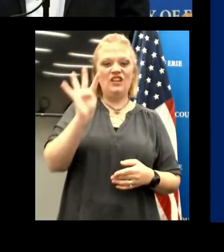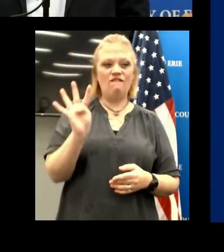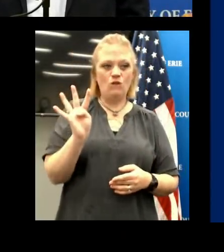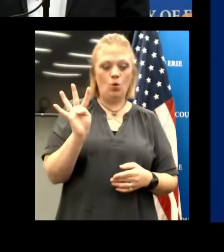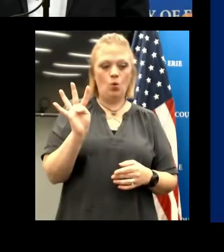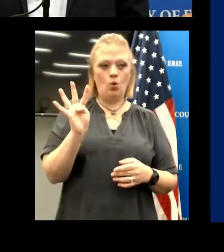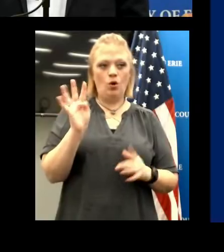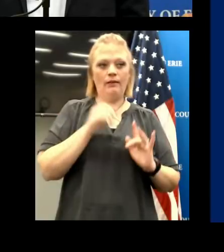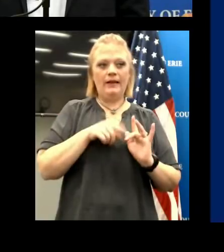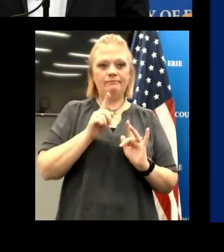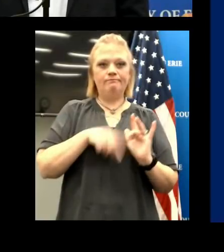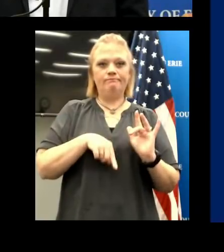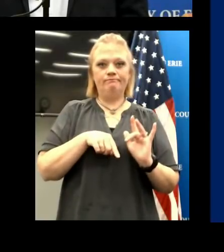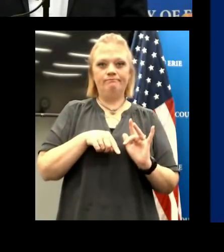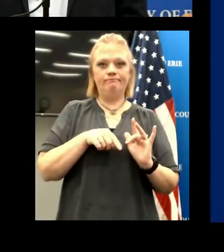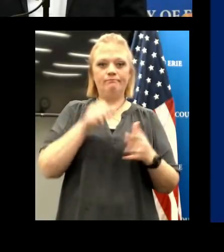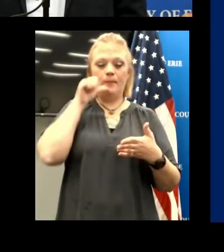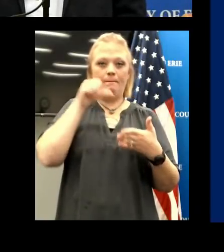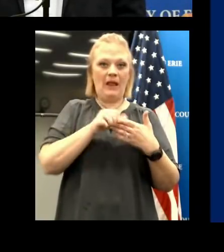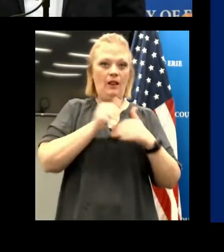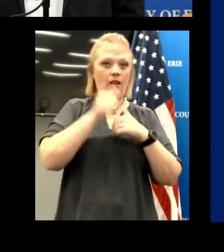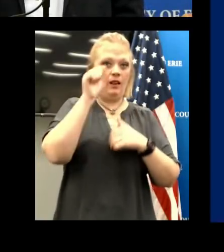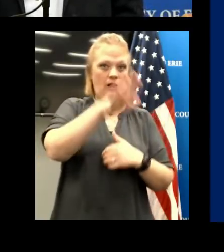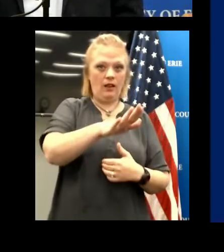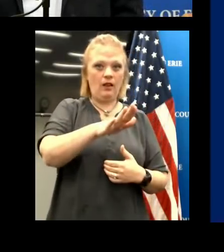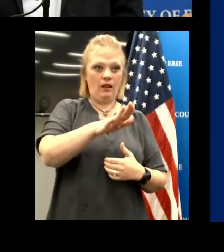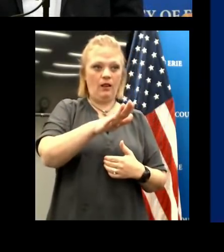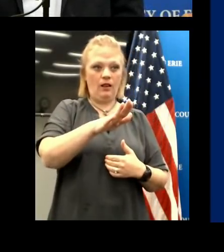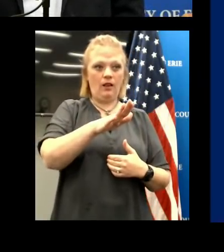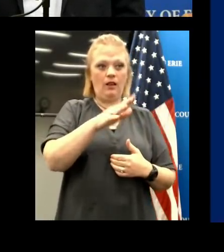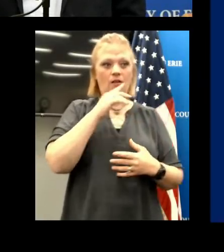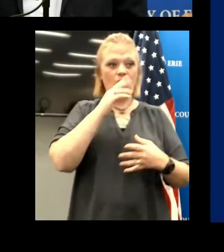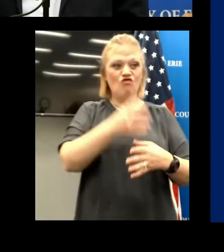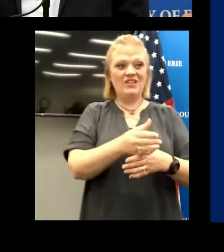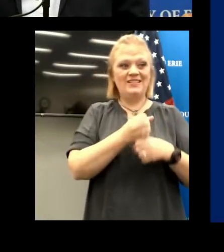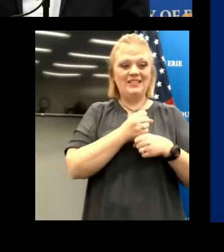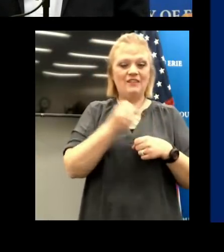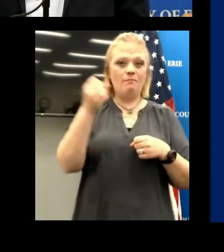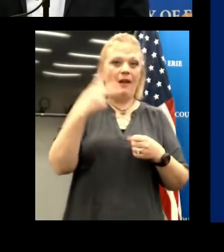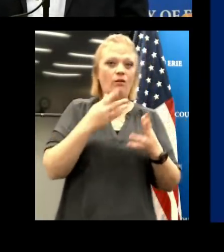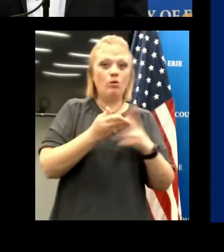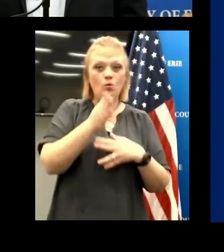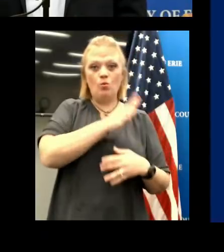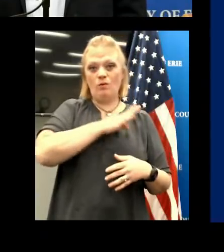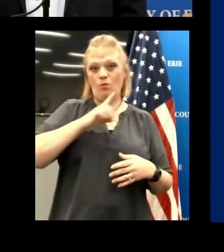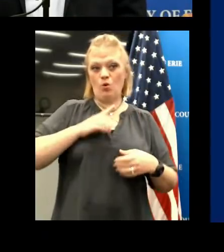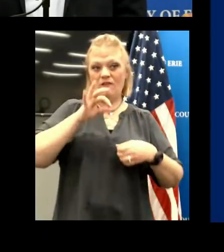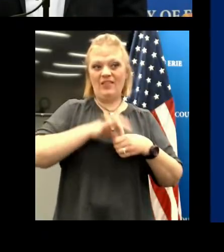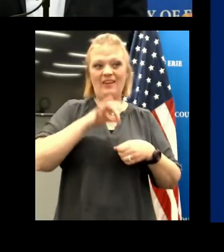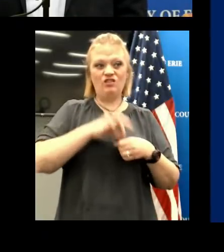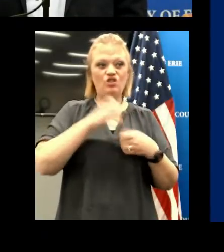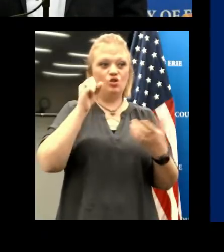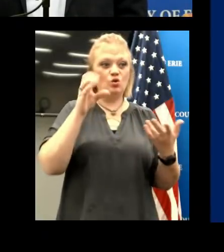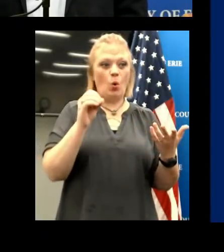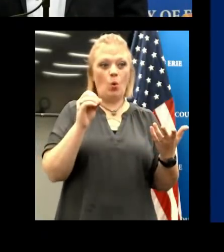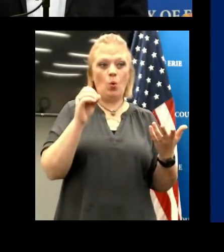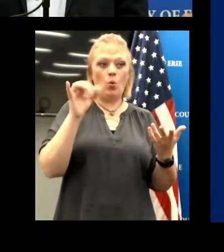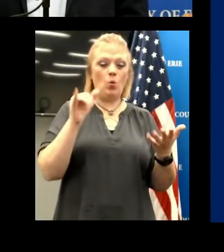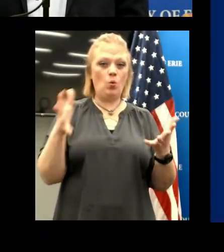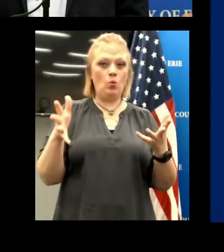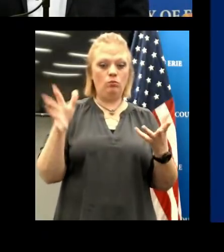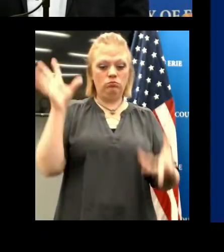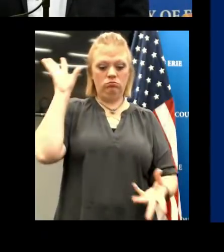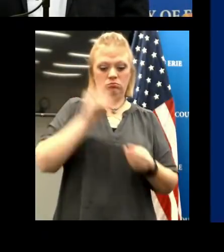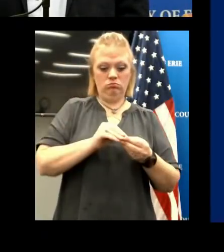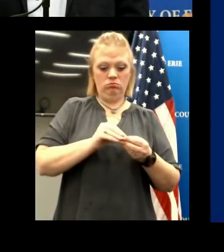80,954 absentee mail-in ballots that were received back by the Board of Elections. So that's